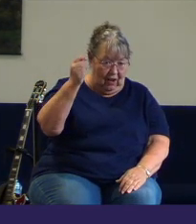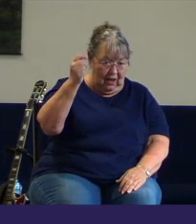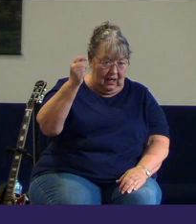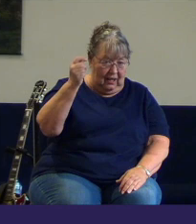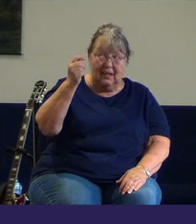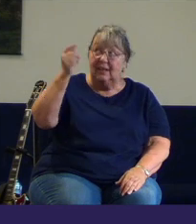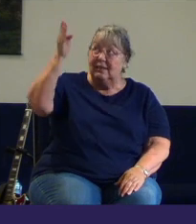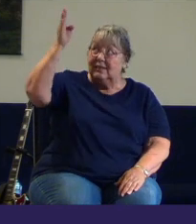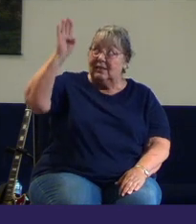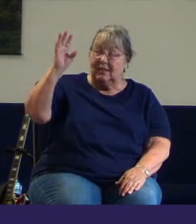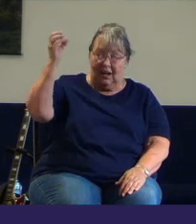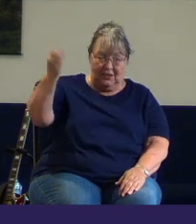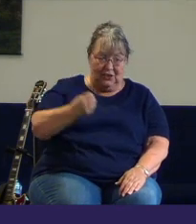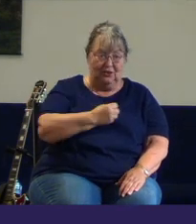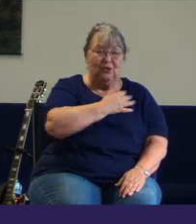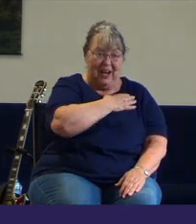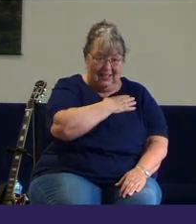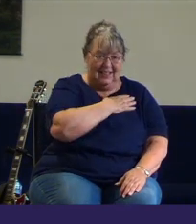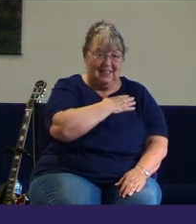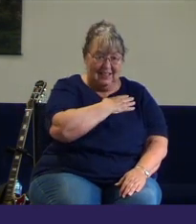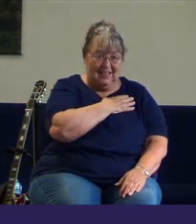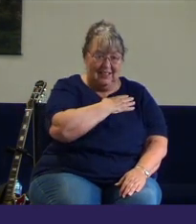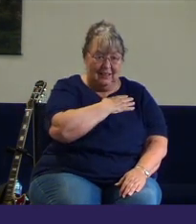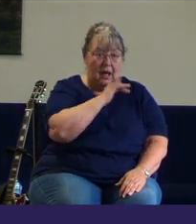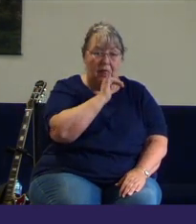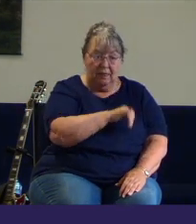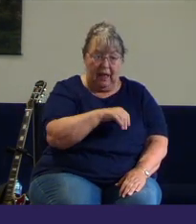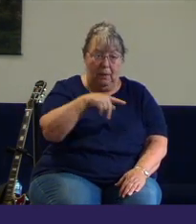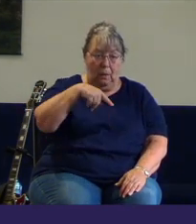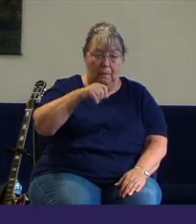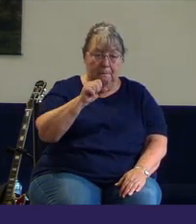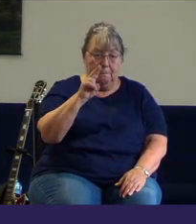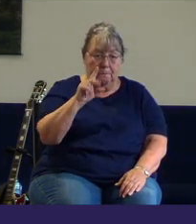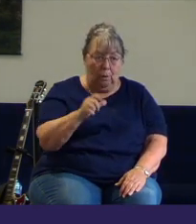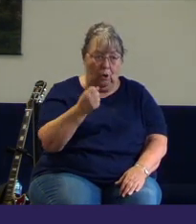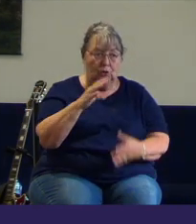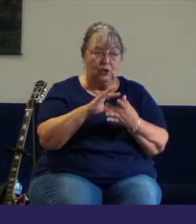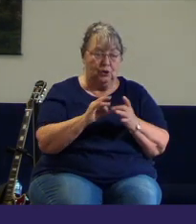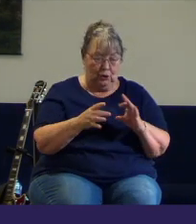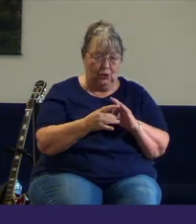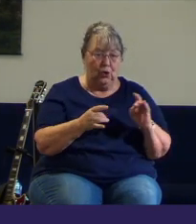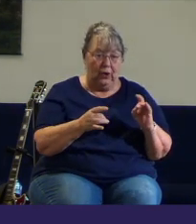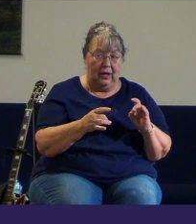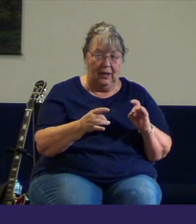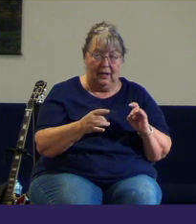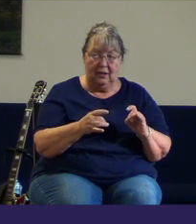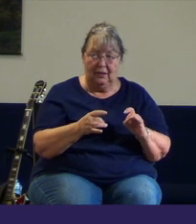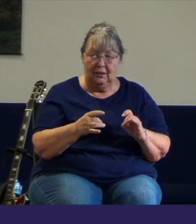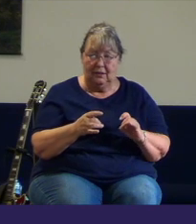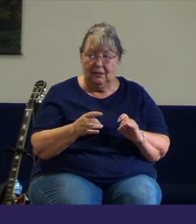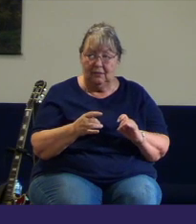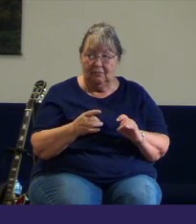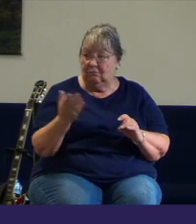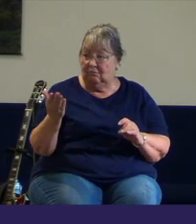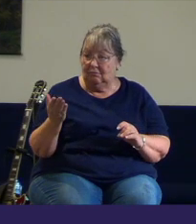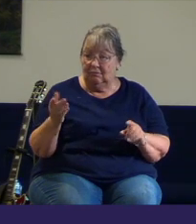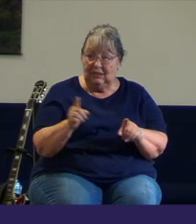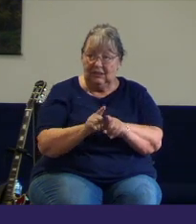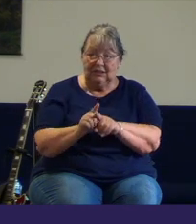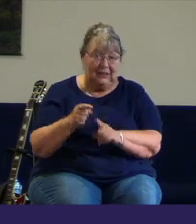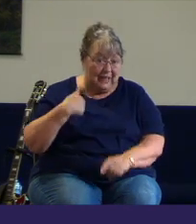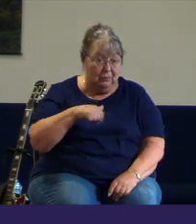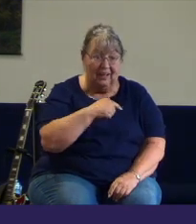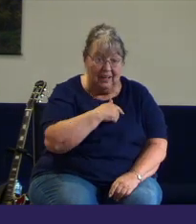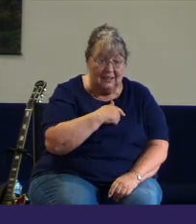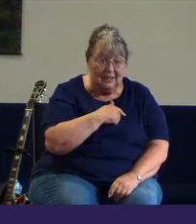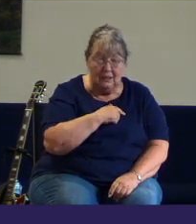grace. He had a story. He had a story to tell. And all of us do. Listen, all of us have a